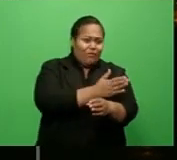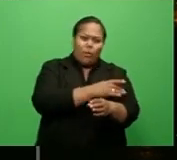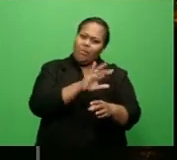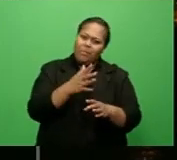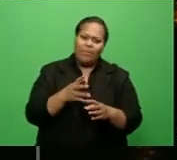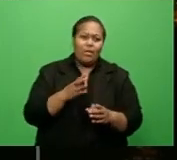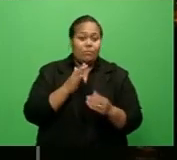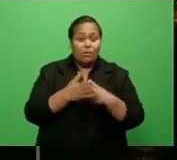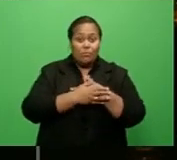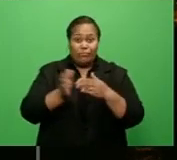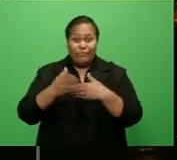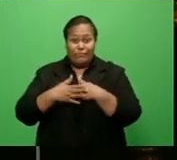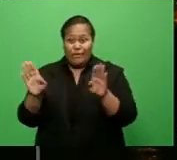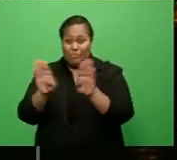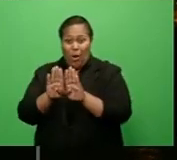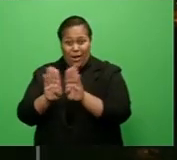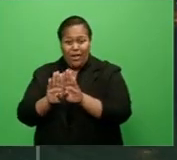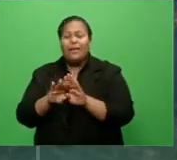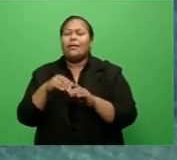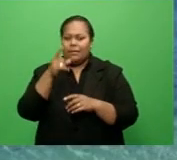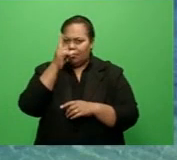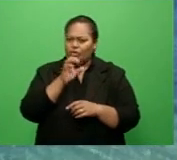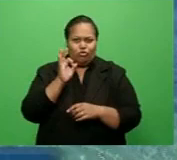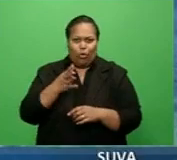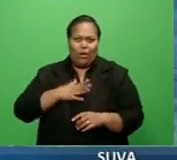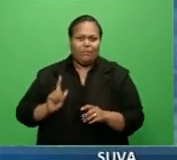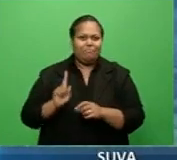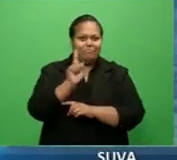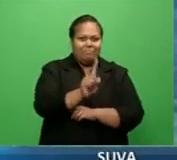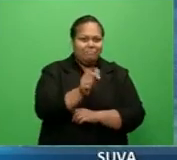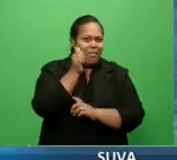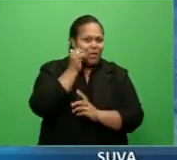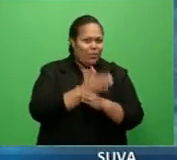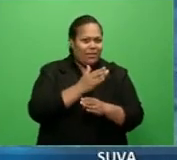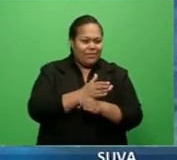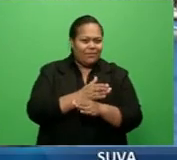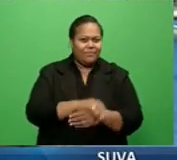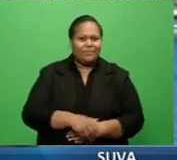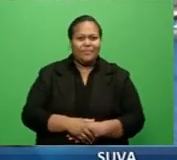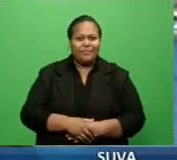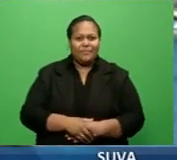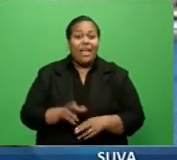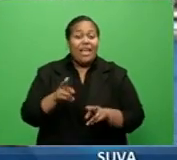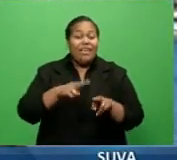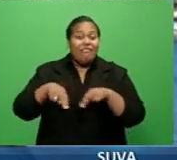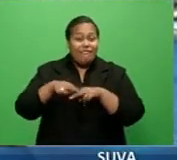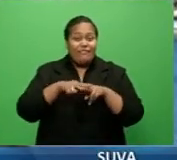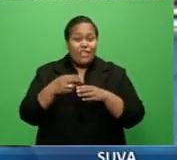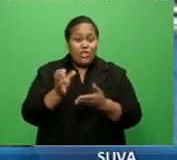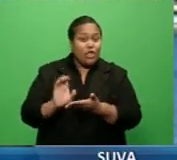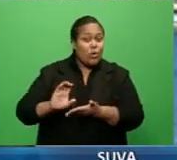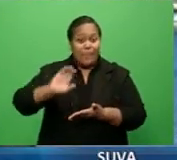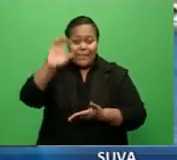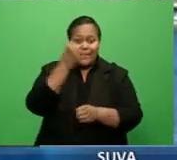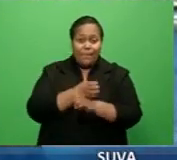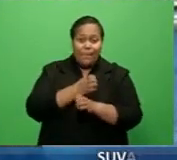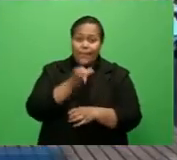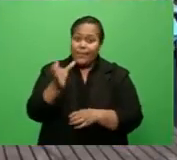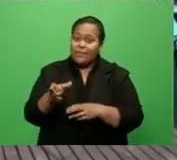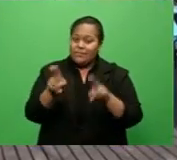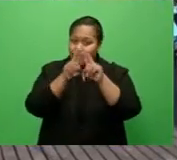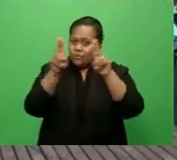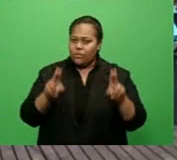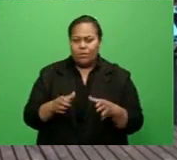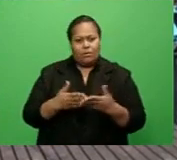visitors. Kritika Kumar reports. The Fiji Commerce and Employers Federation fears that once the tourism sector gets back on